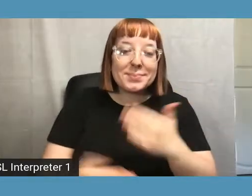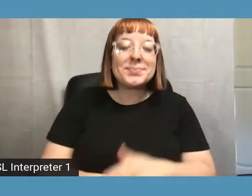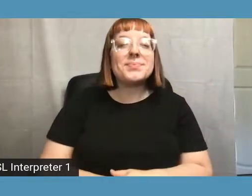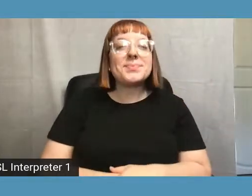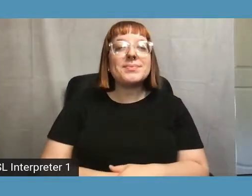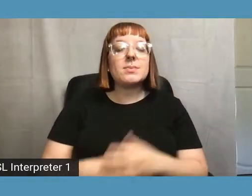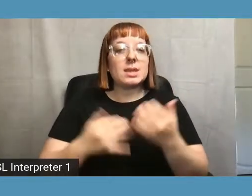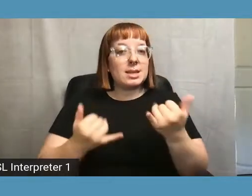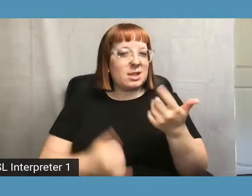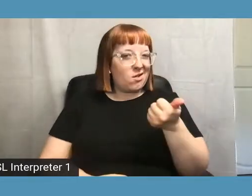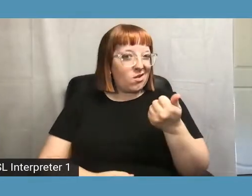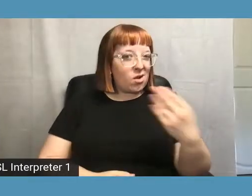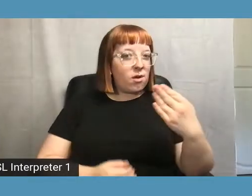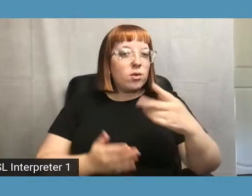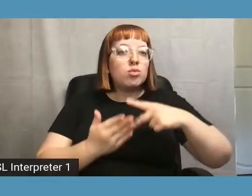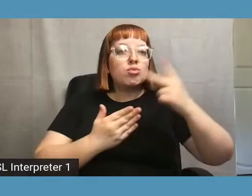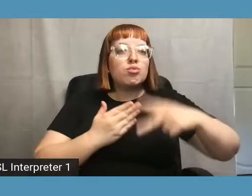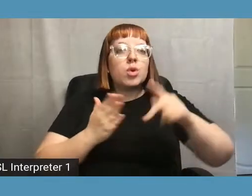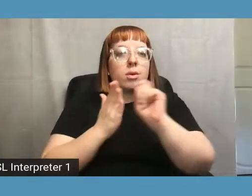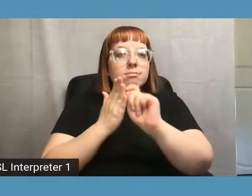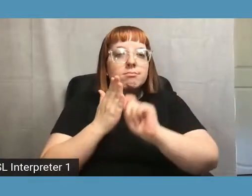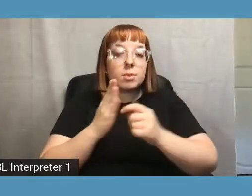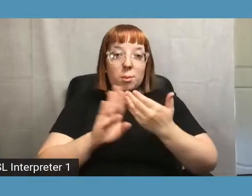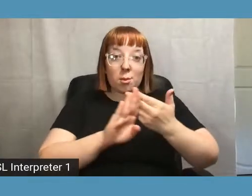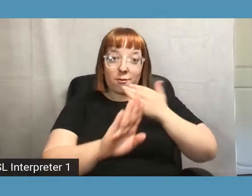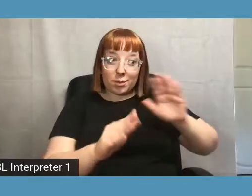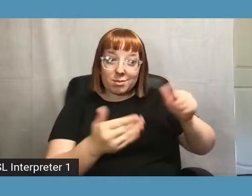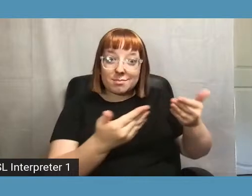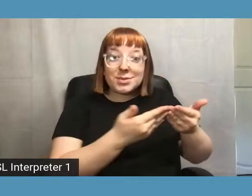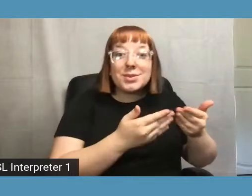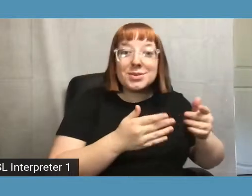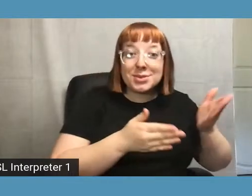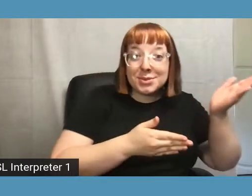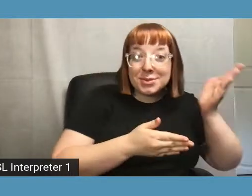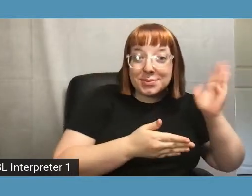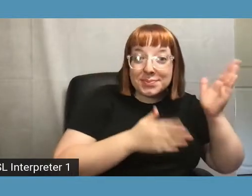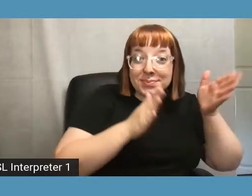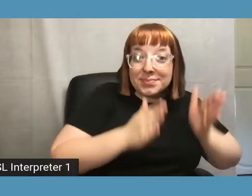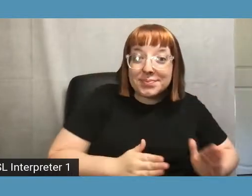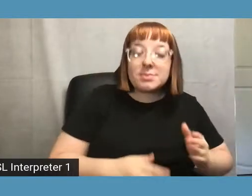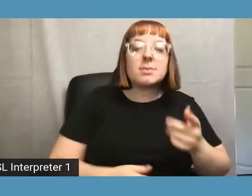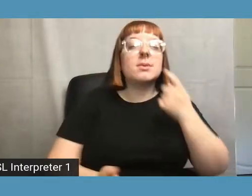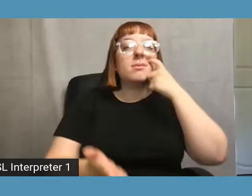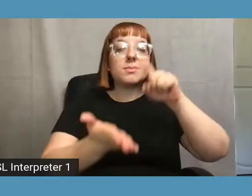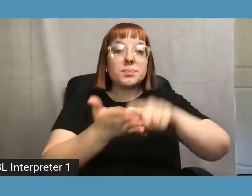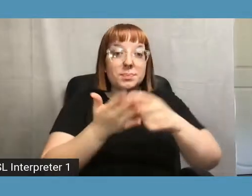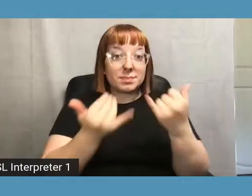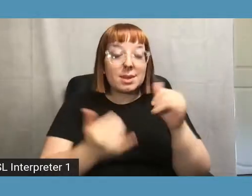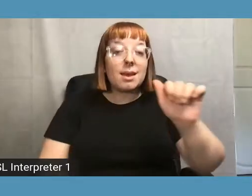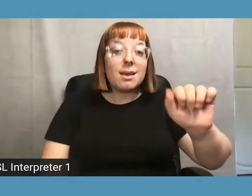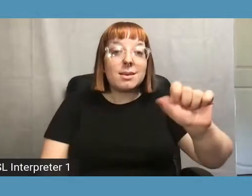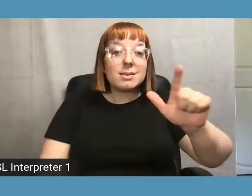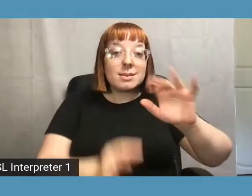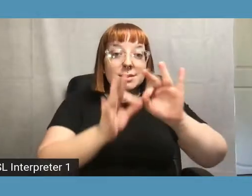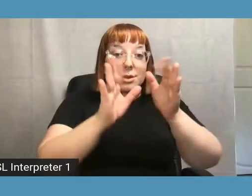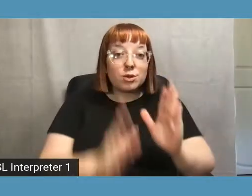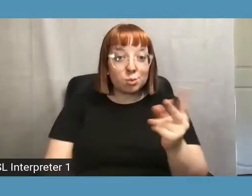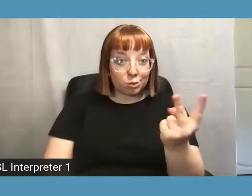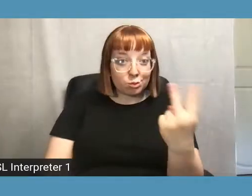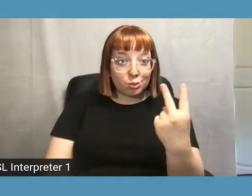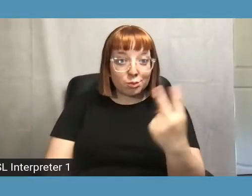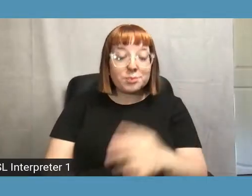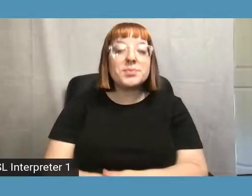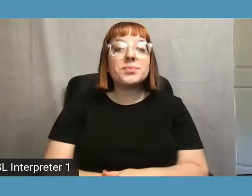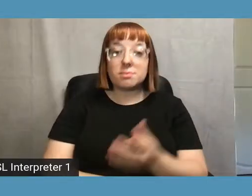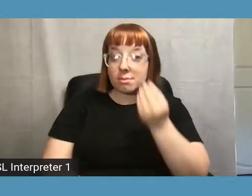few program notes before we introduce our expert. I'd like to acknowledge today's ASL interpreters and let